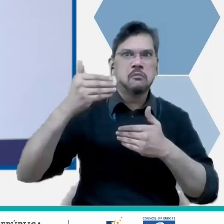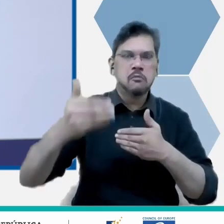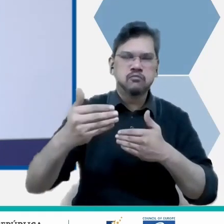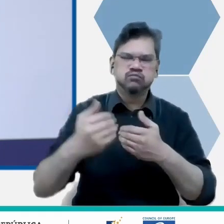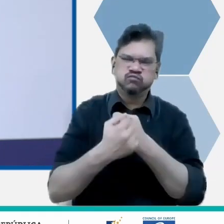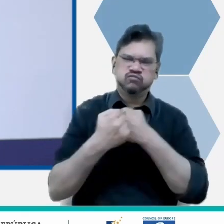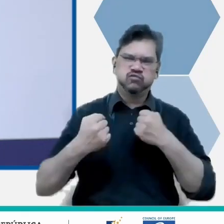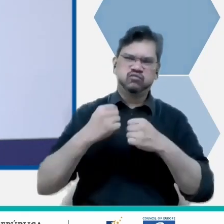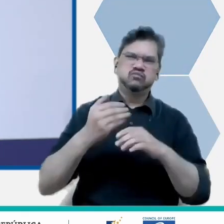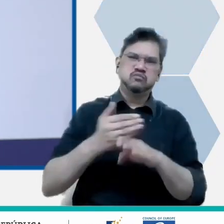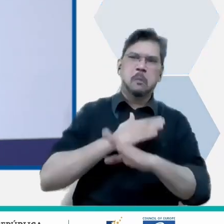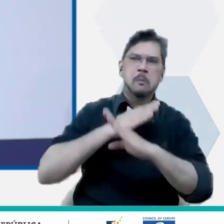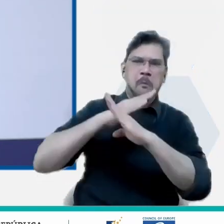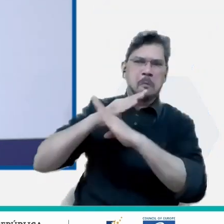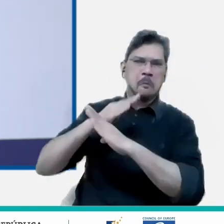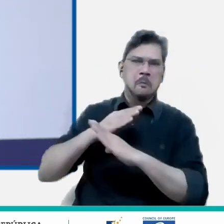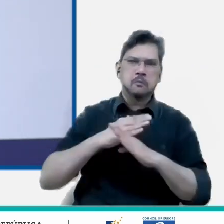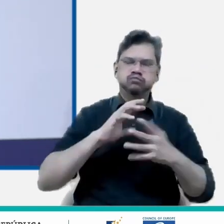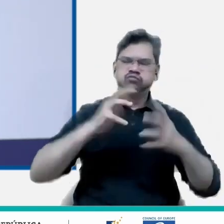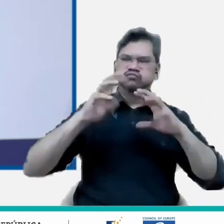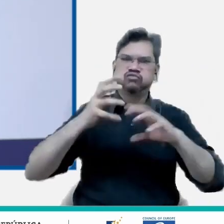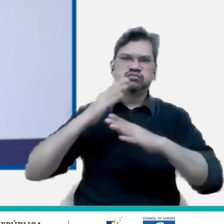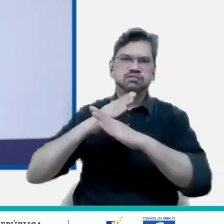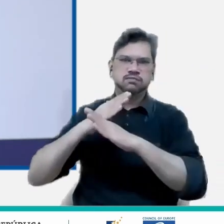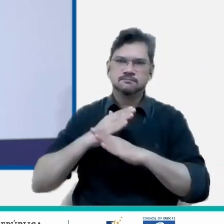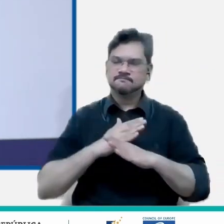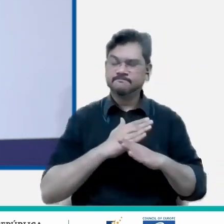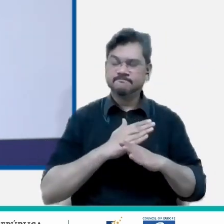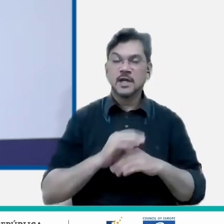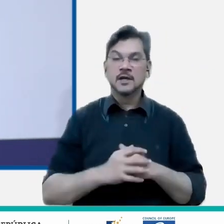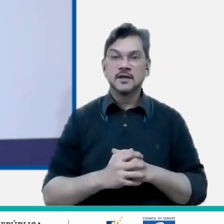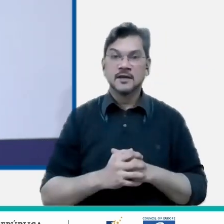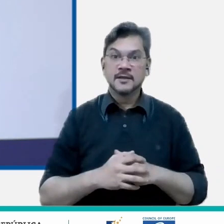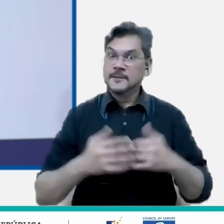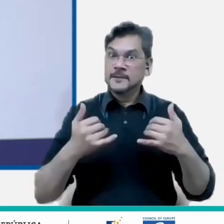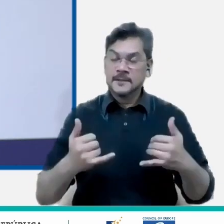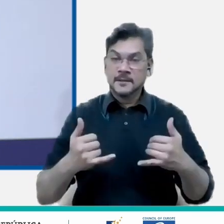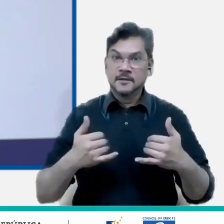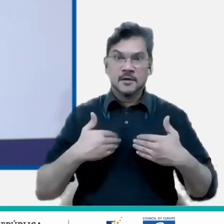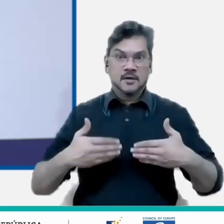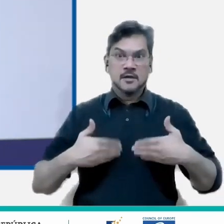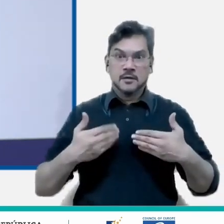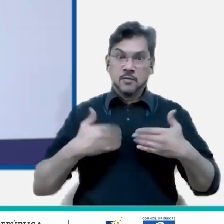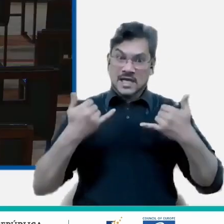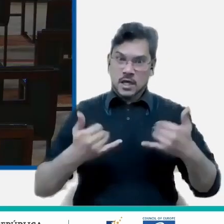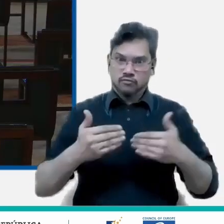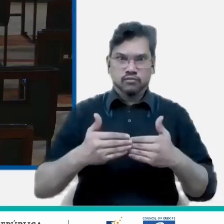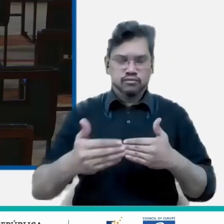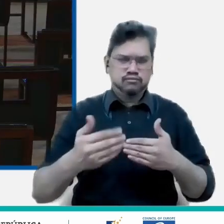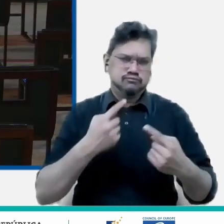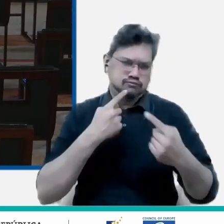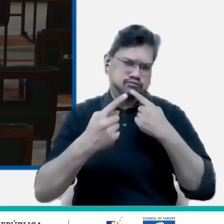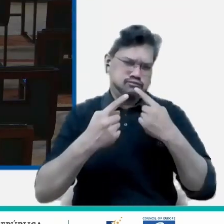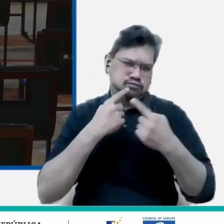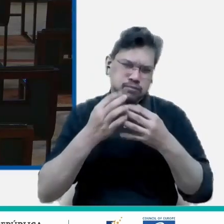very important and interesting discussion. Thank you very much, and still talk to you soon. Thank you. Thank